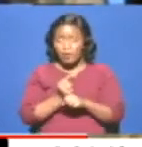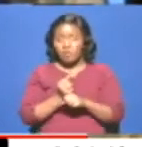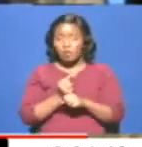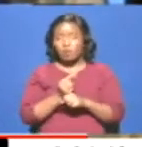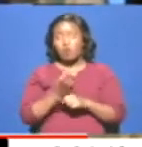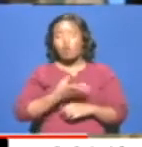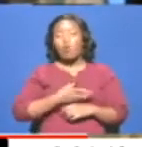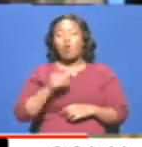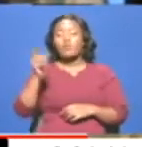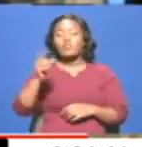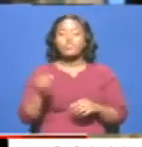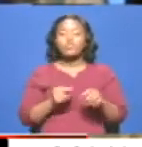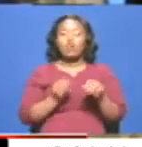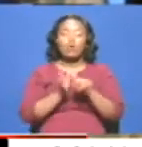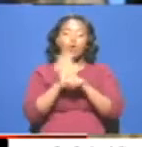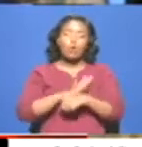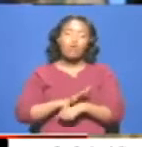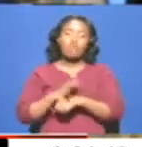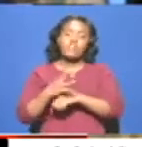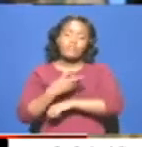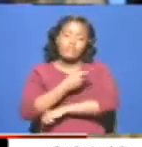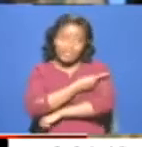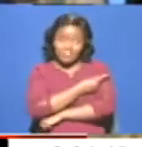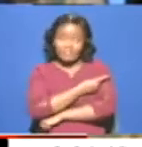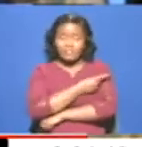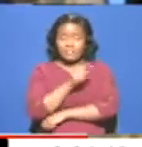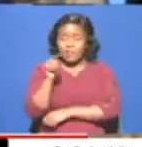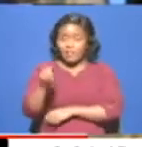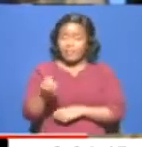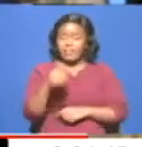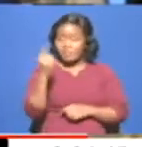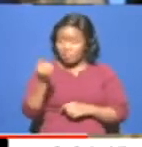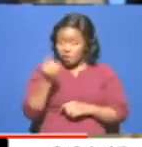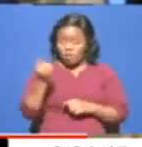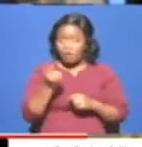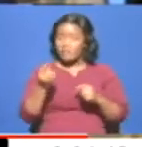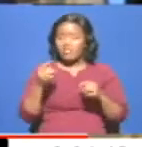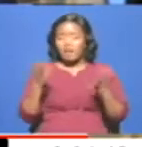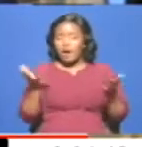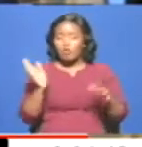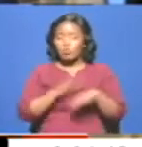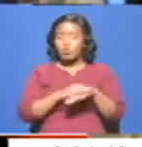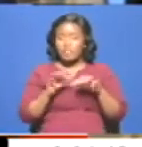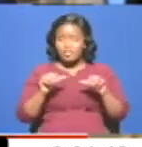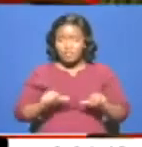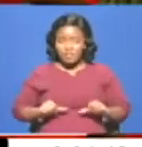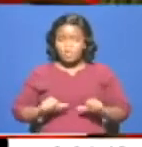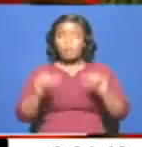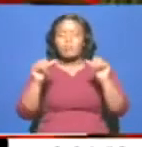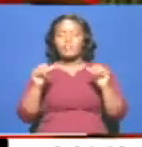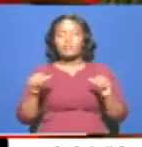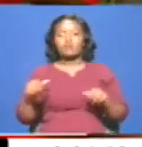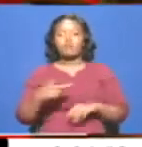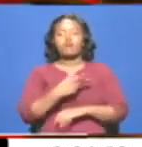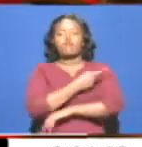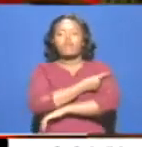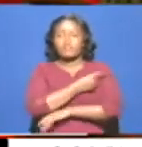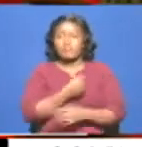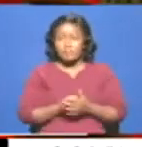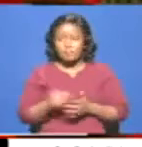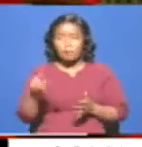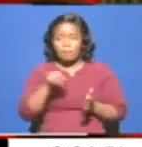of COVID-19 vaccines, which is the only way of sustainability to get vaccines in our region. We are happy with the progress,